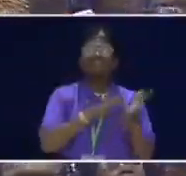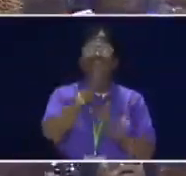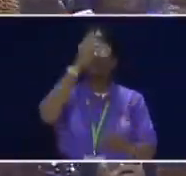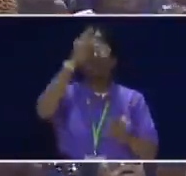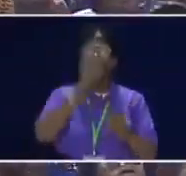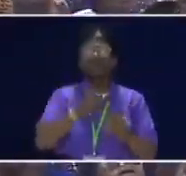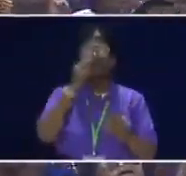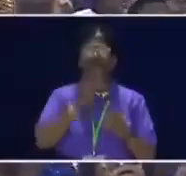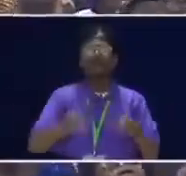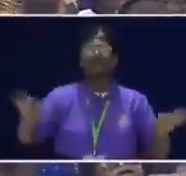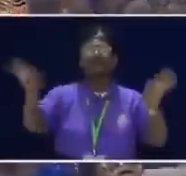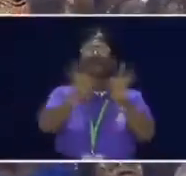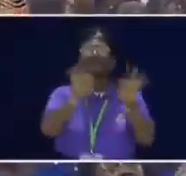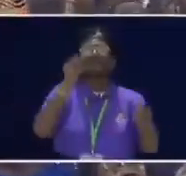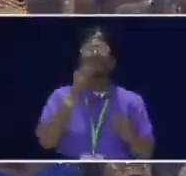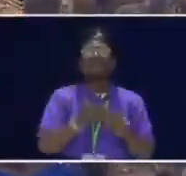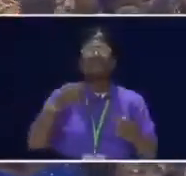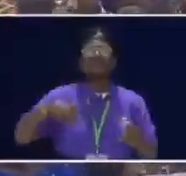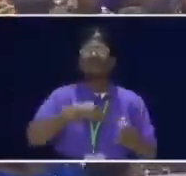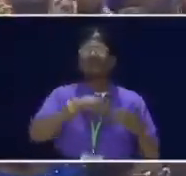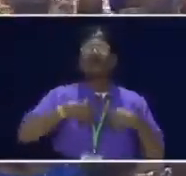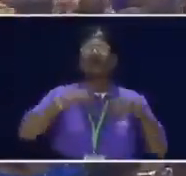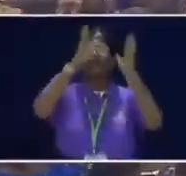Jesus' precious mighty name, we have prayed.